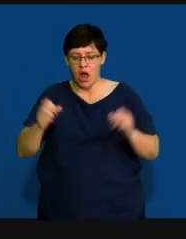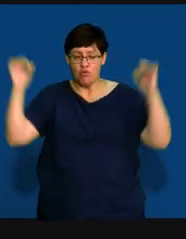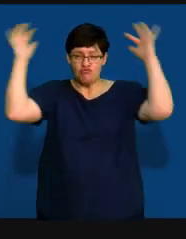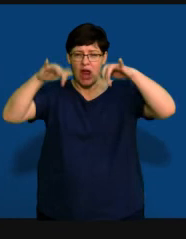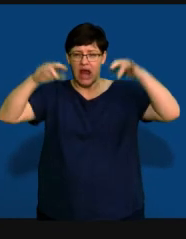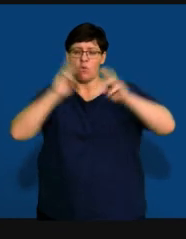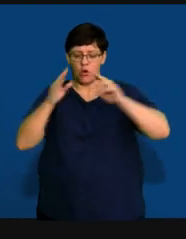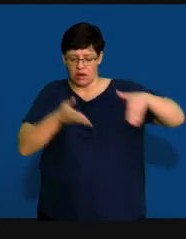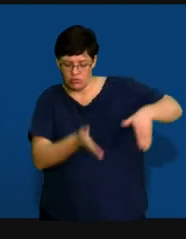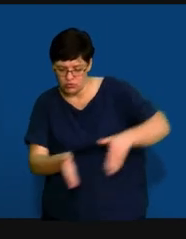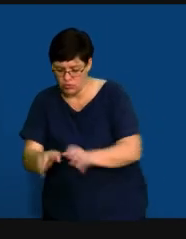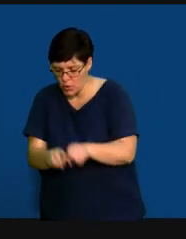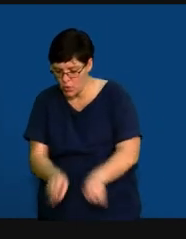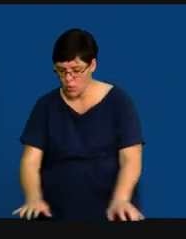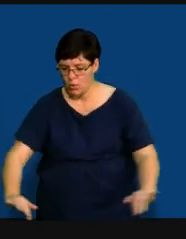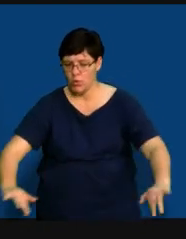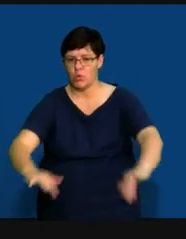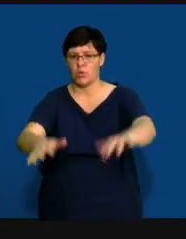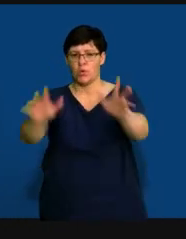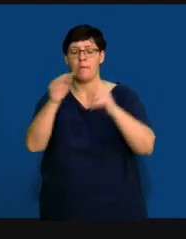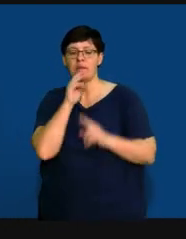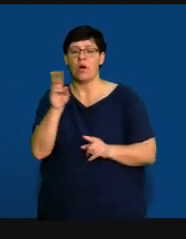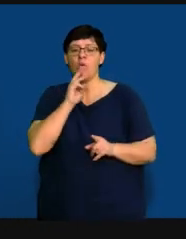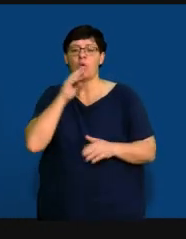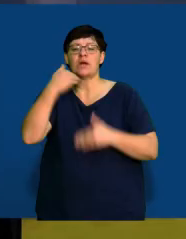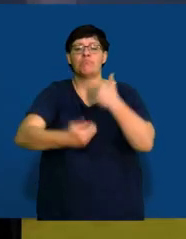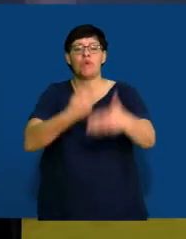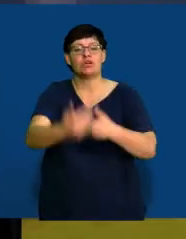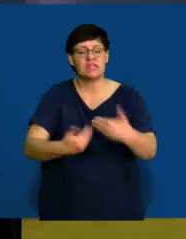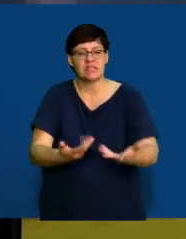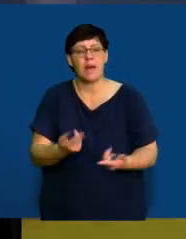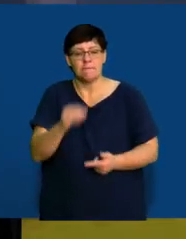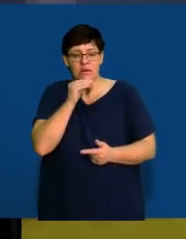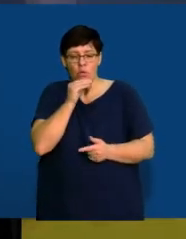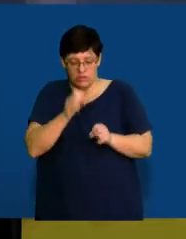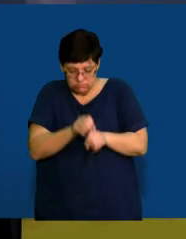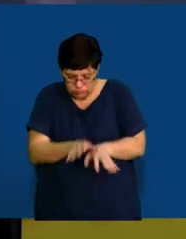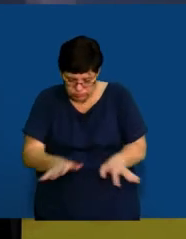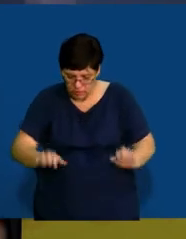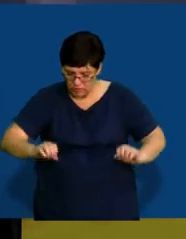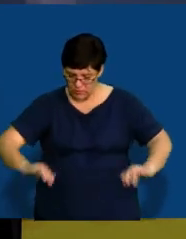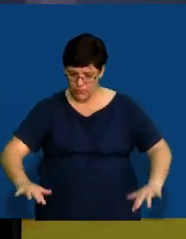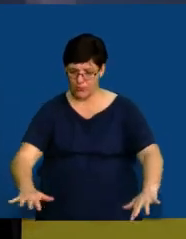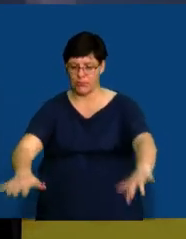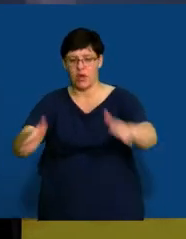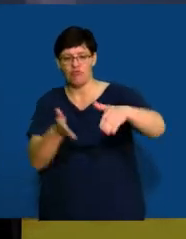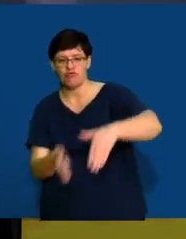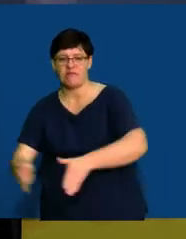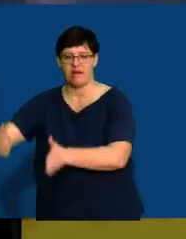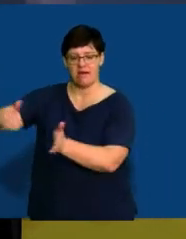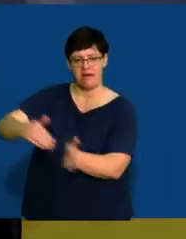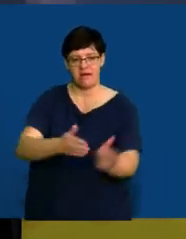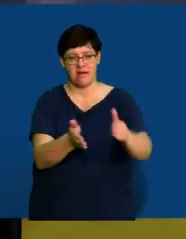processes, and remember, fluvial processes refers to how the water flows in a river and